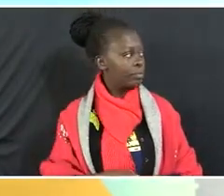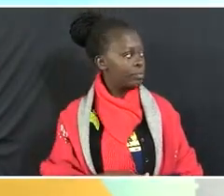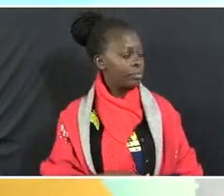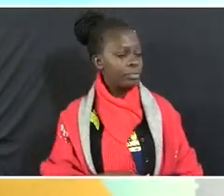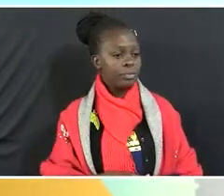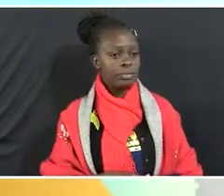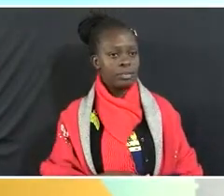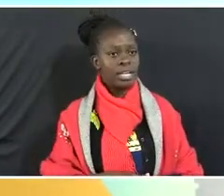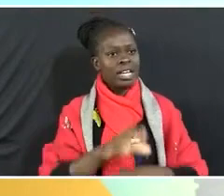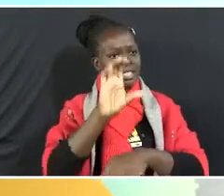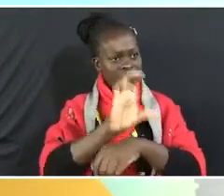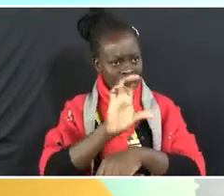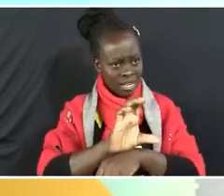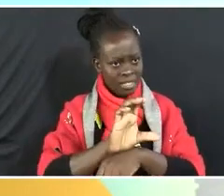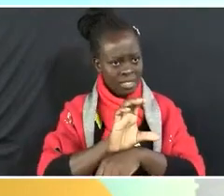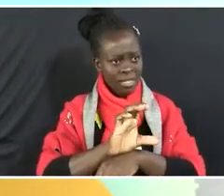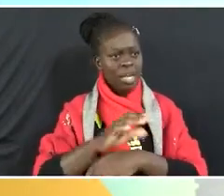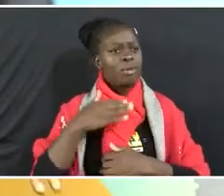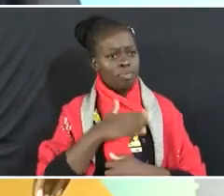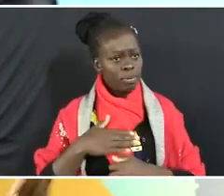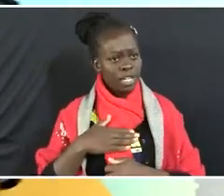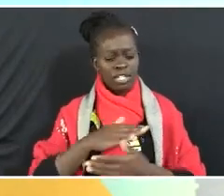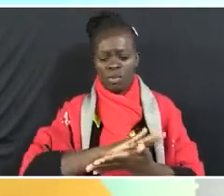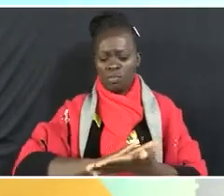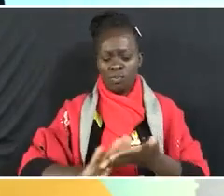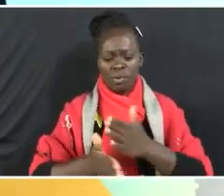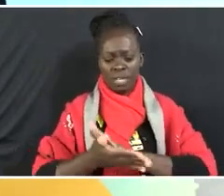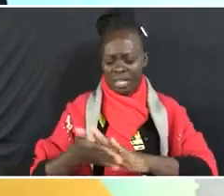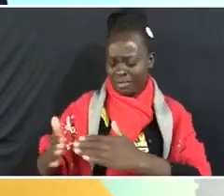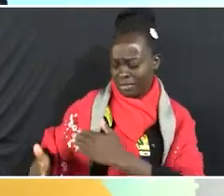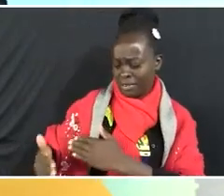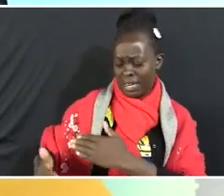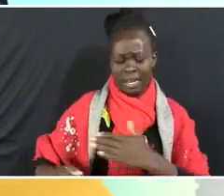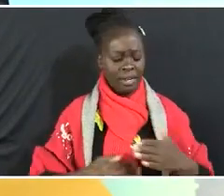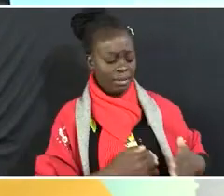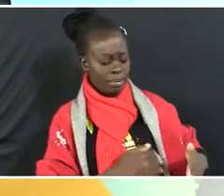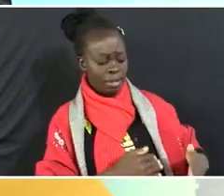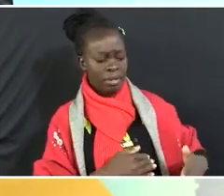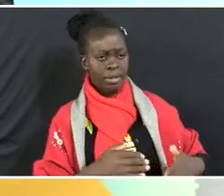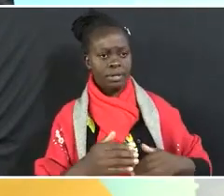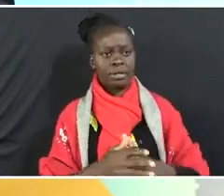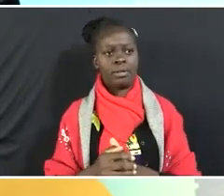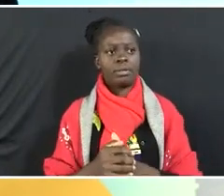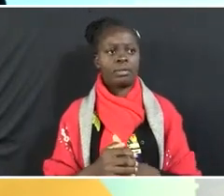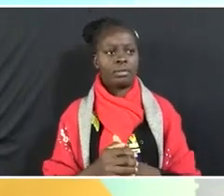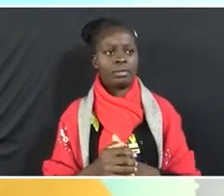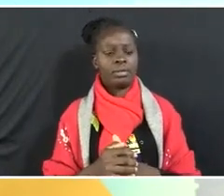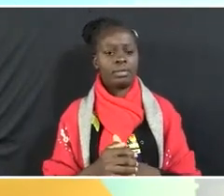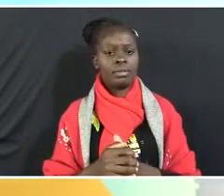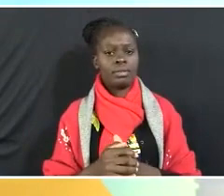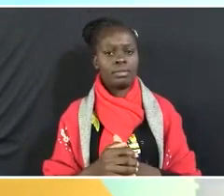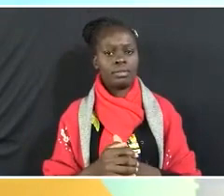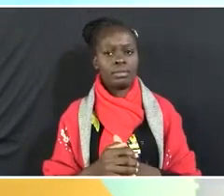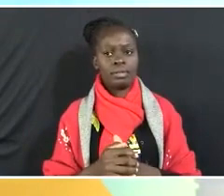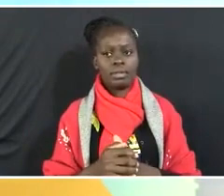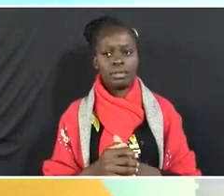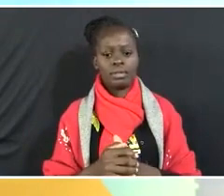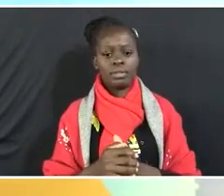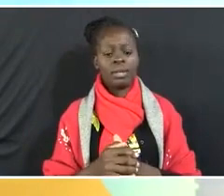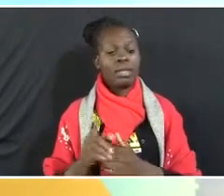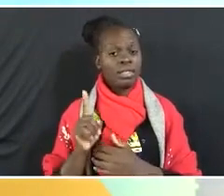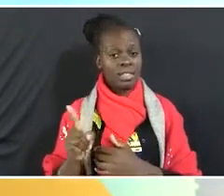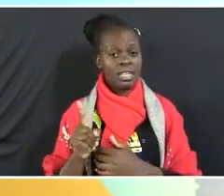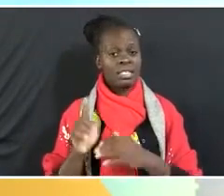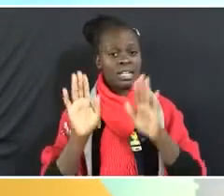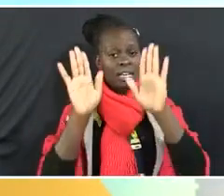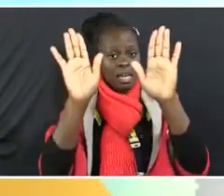And church, please forgive one another. And I felt this is necessary.